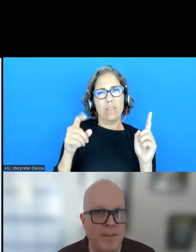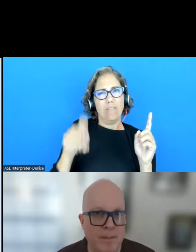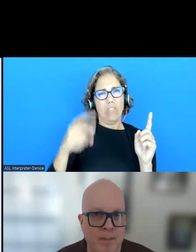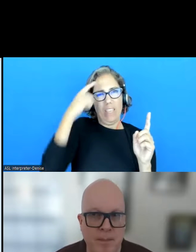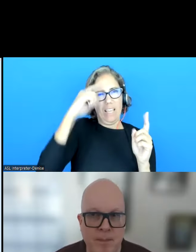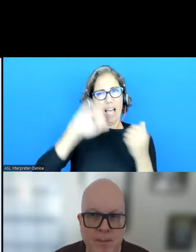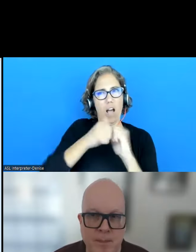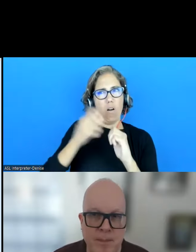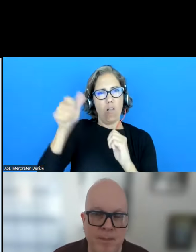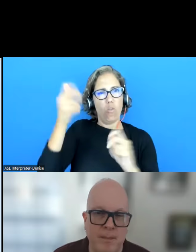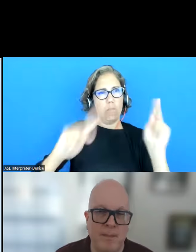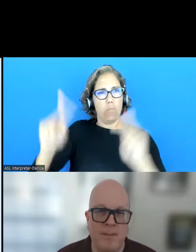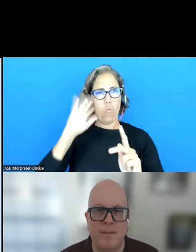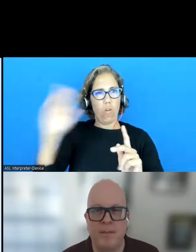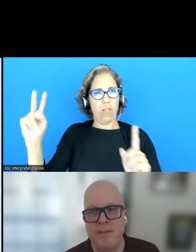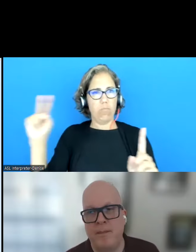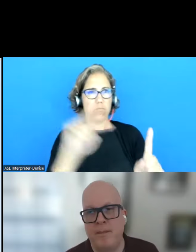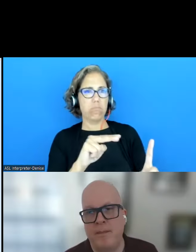everyone.